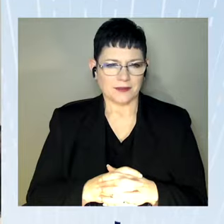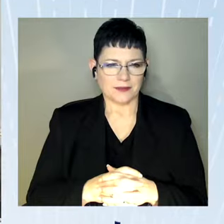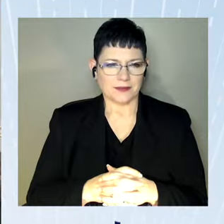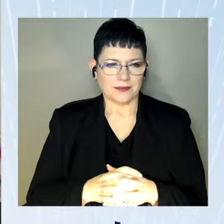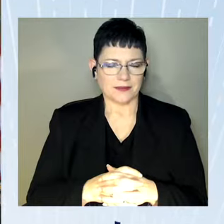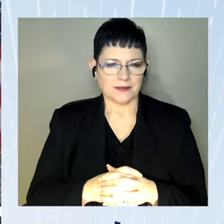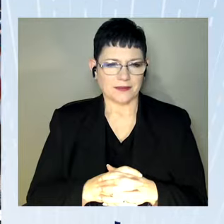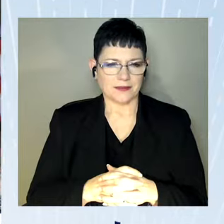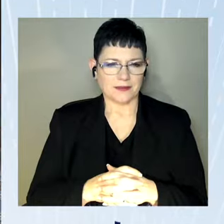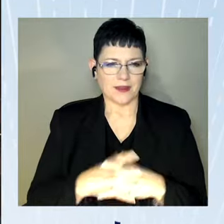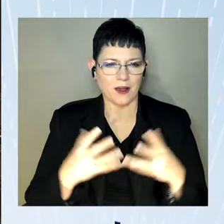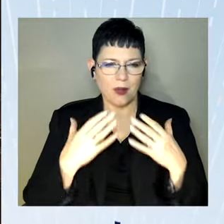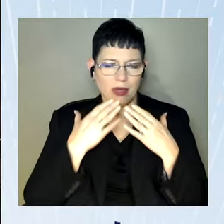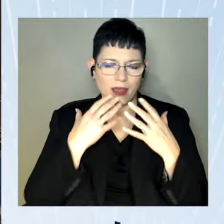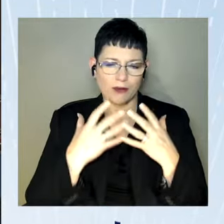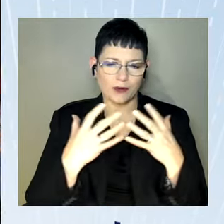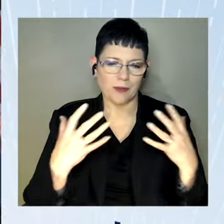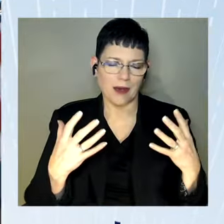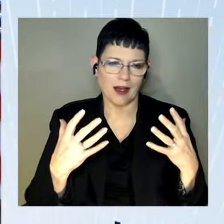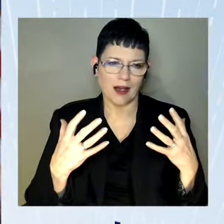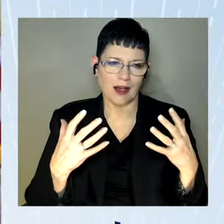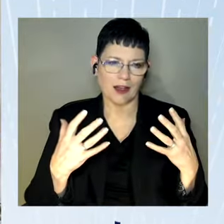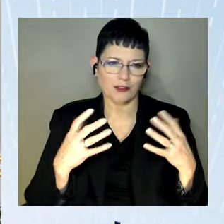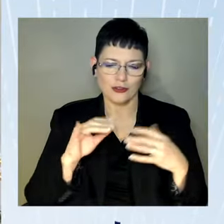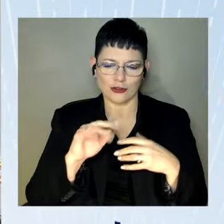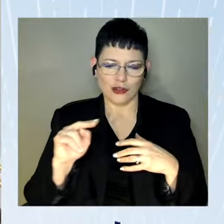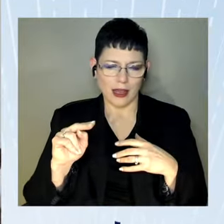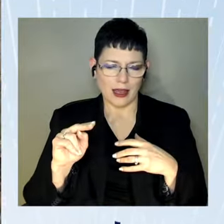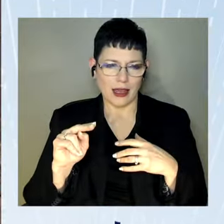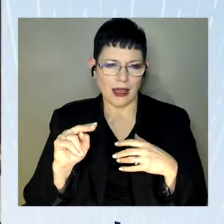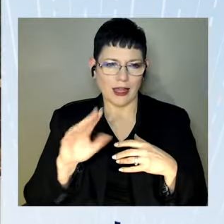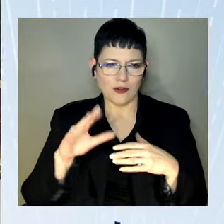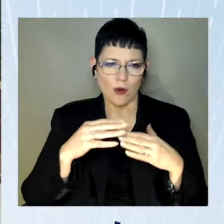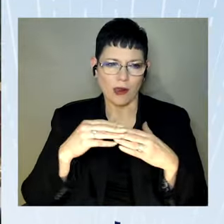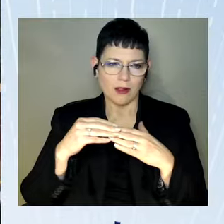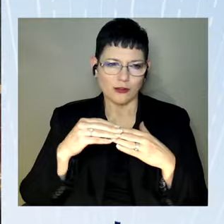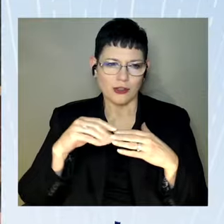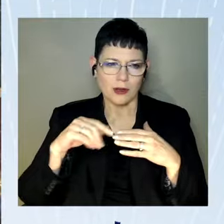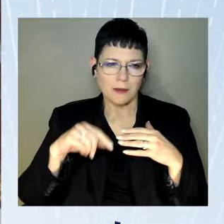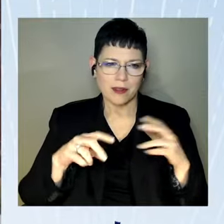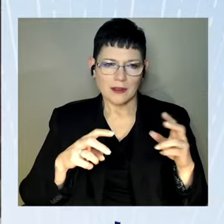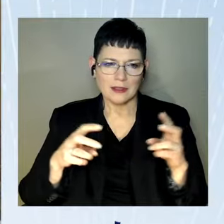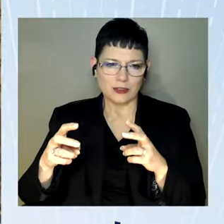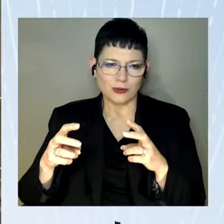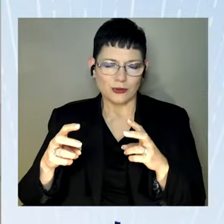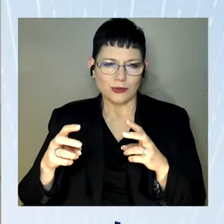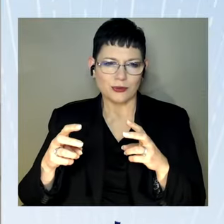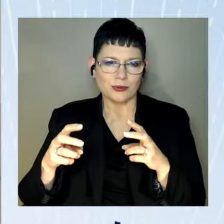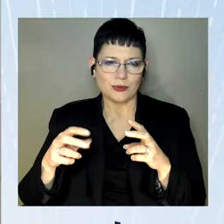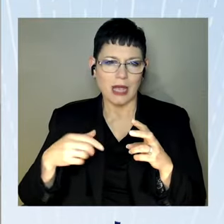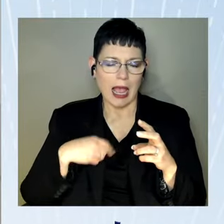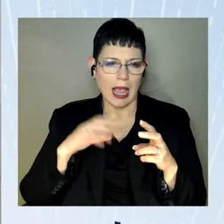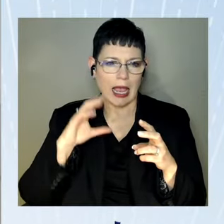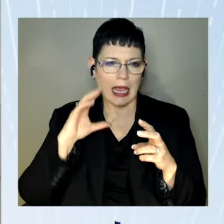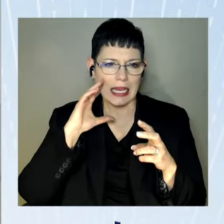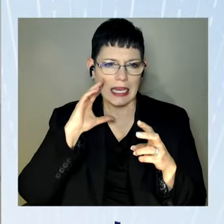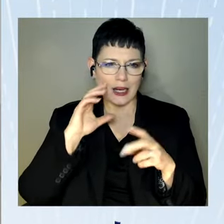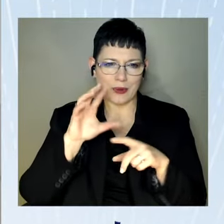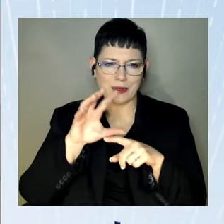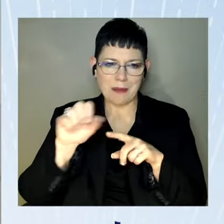Well, thank you very much to Jen for your leadership on this issue, and I hear it was an amazing panel,